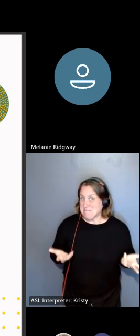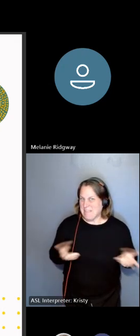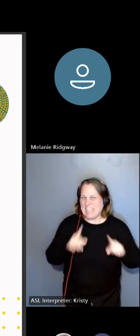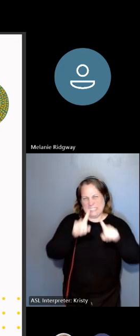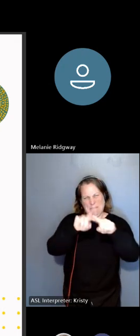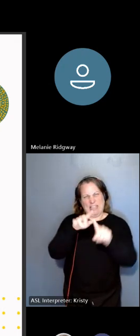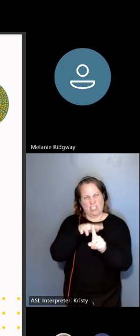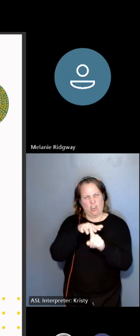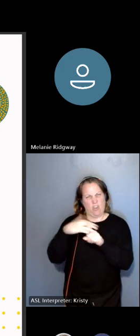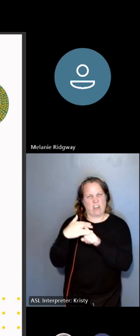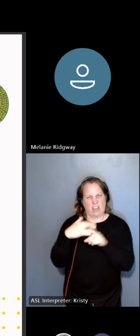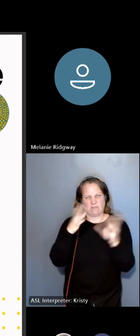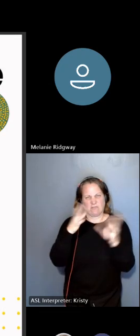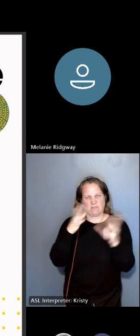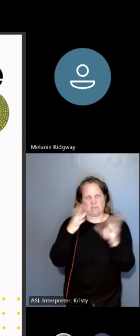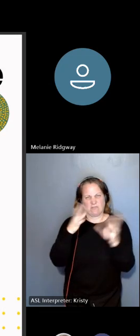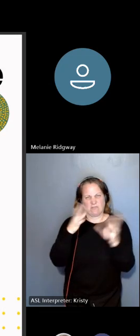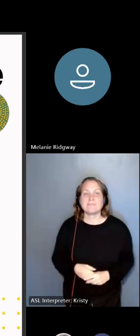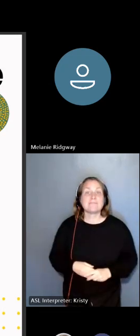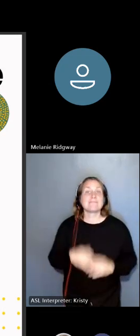template. Please forward.